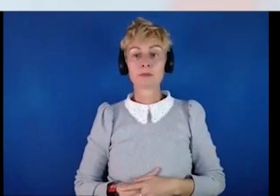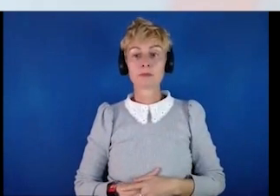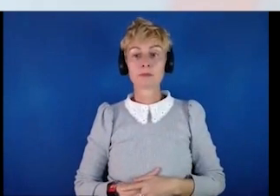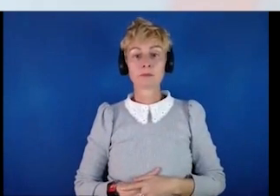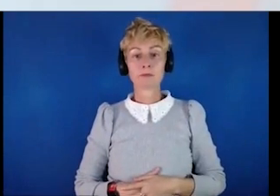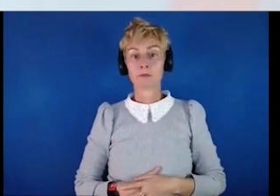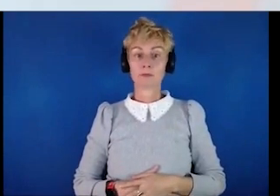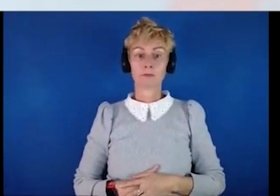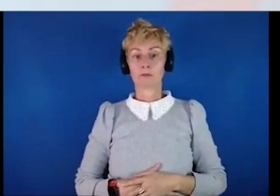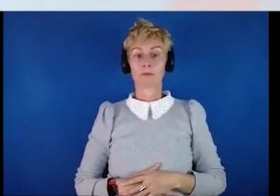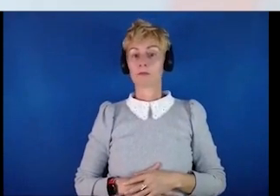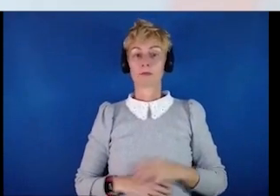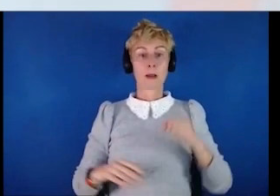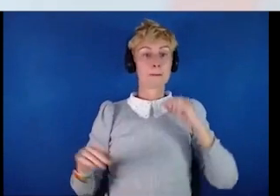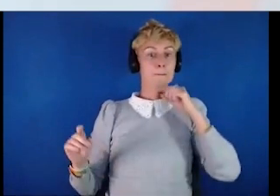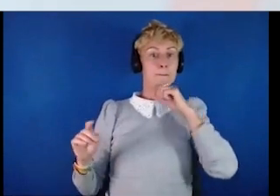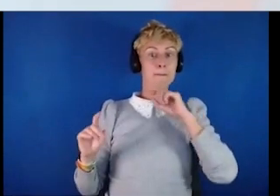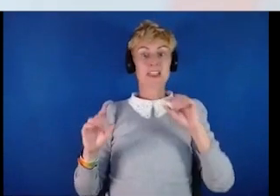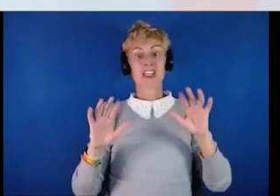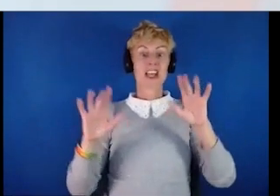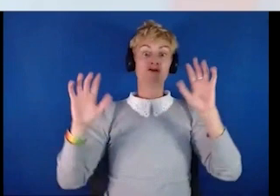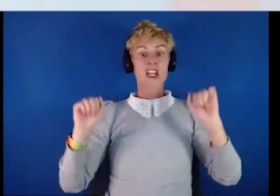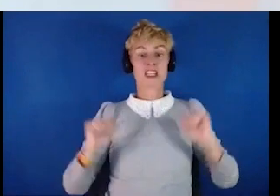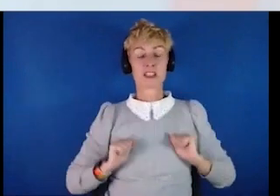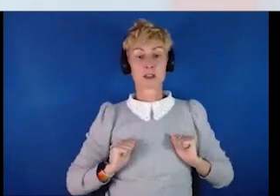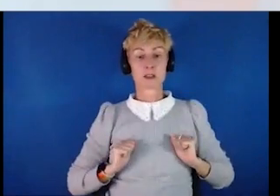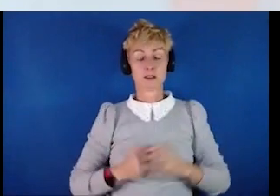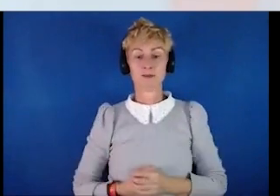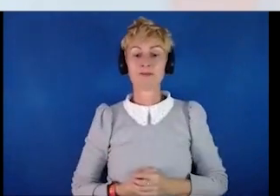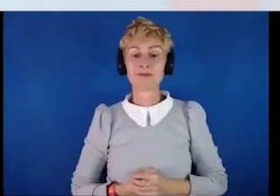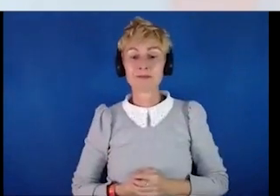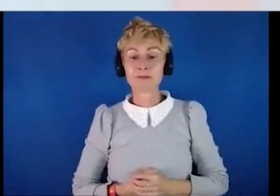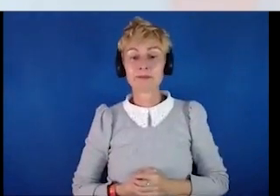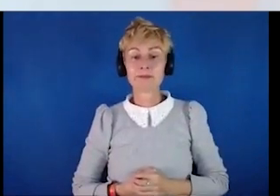mysterious, very nice. Together,